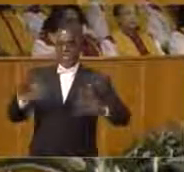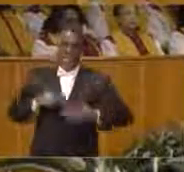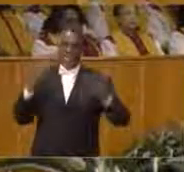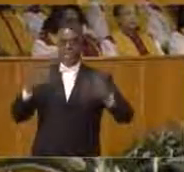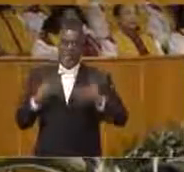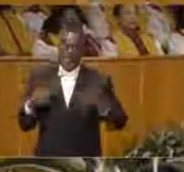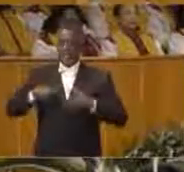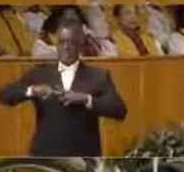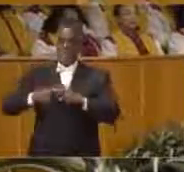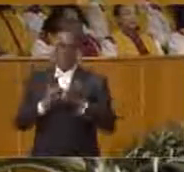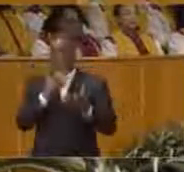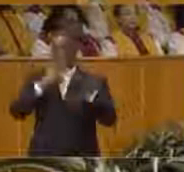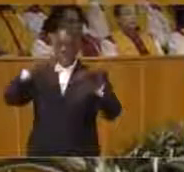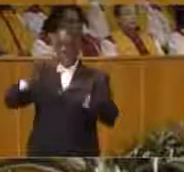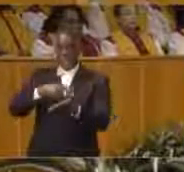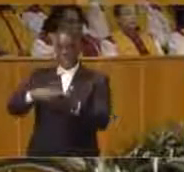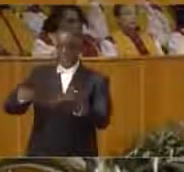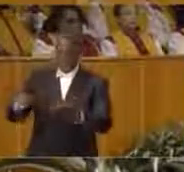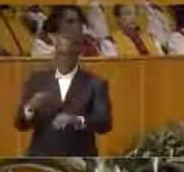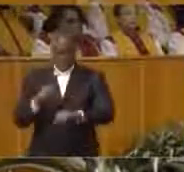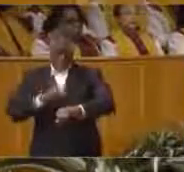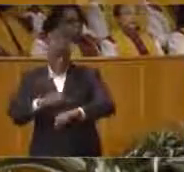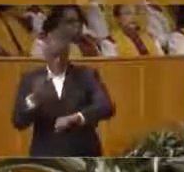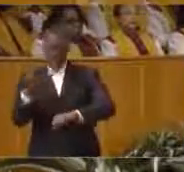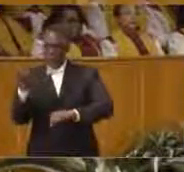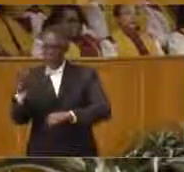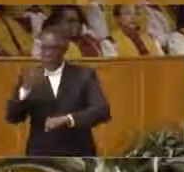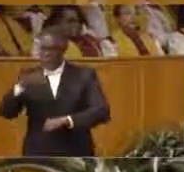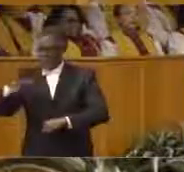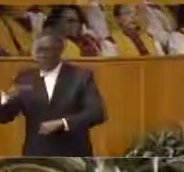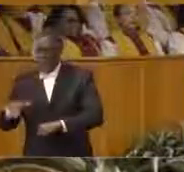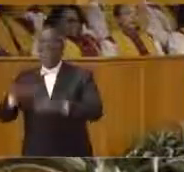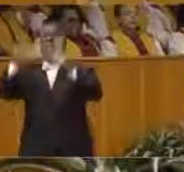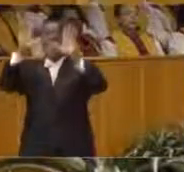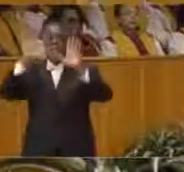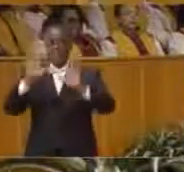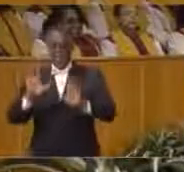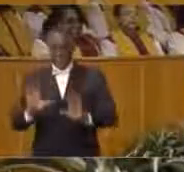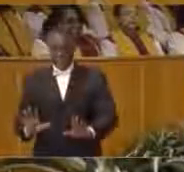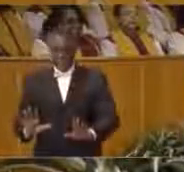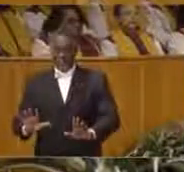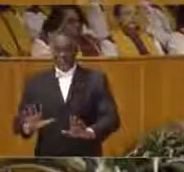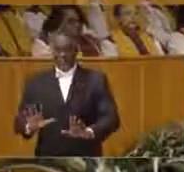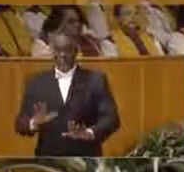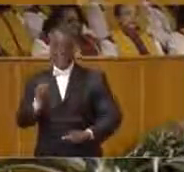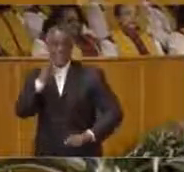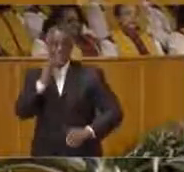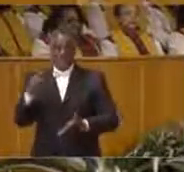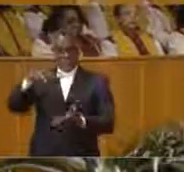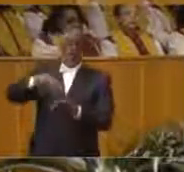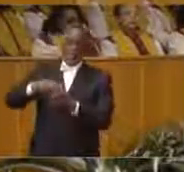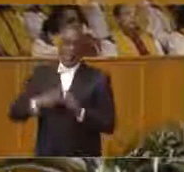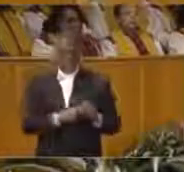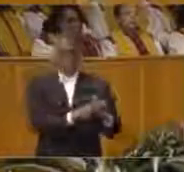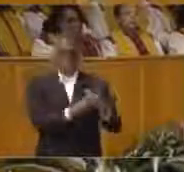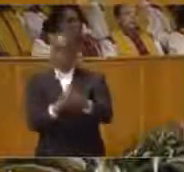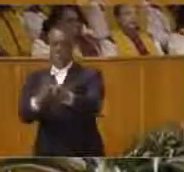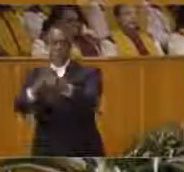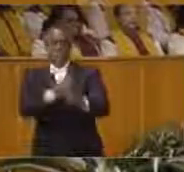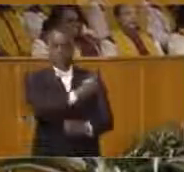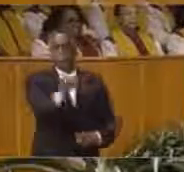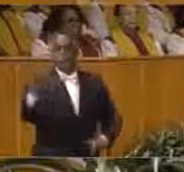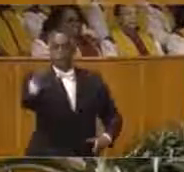Holy Ghost at 12:55 every Sunday. And she would stand up and start running around